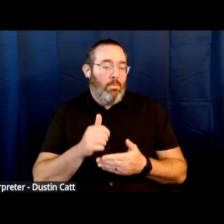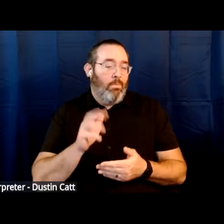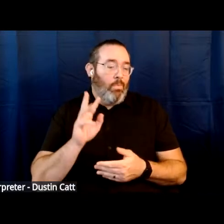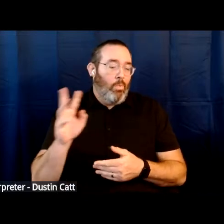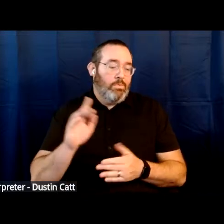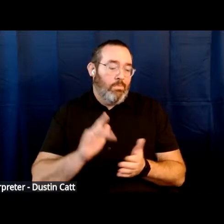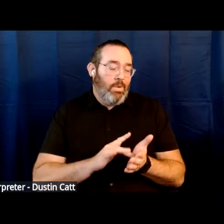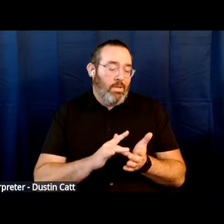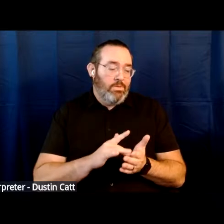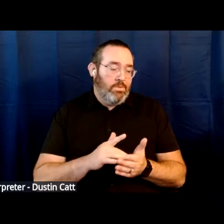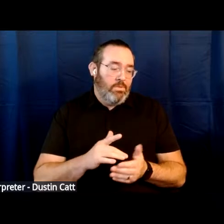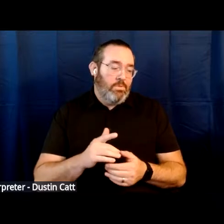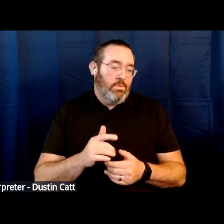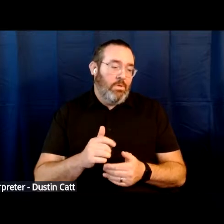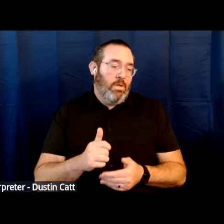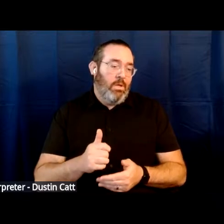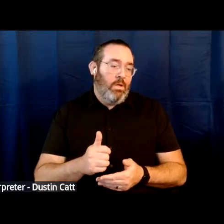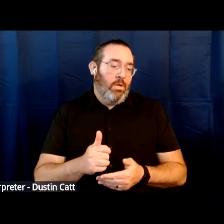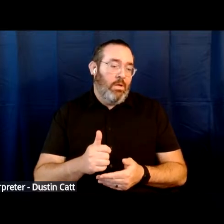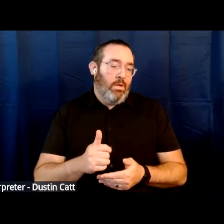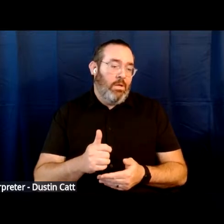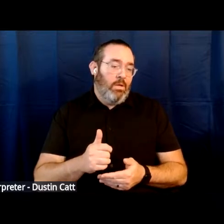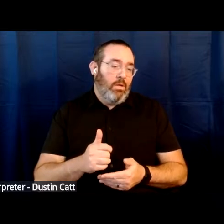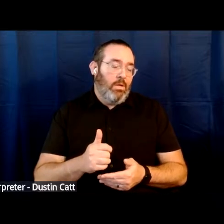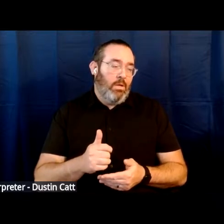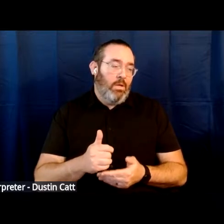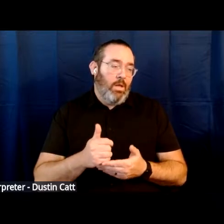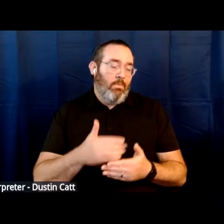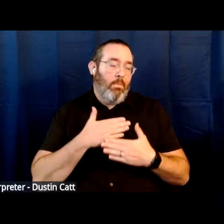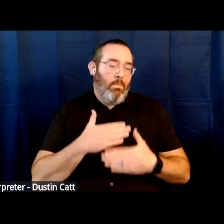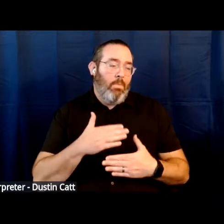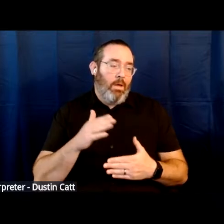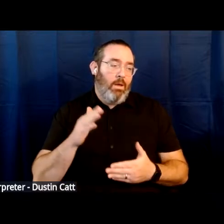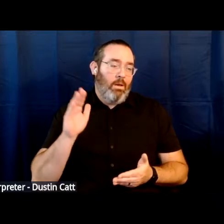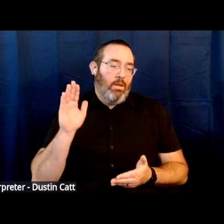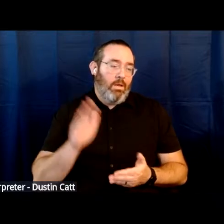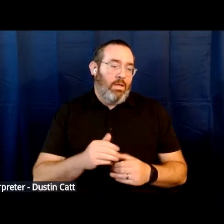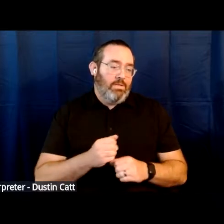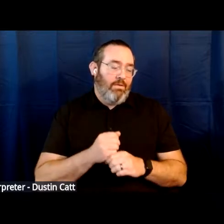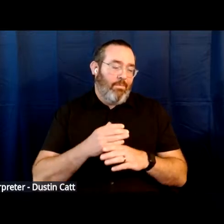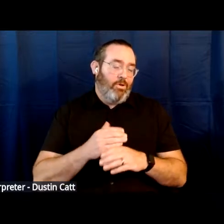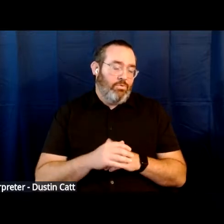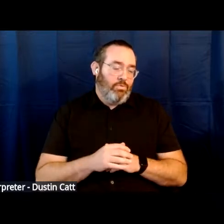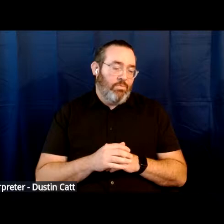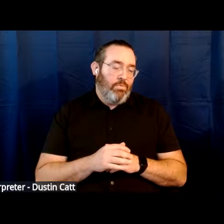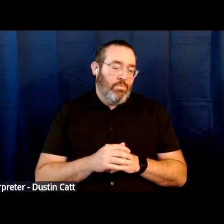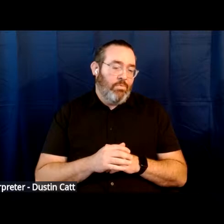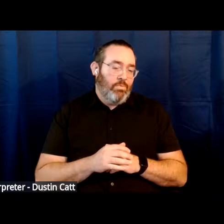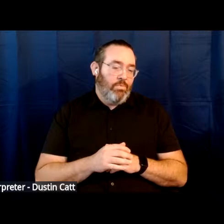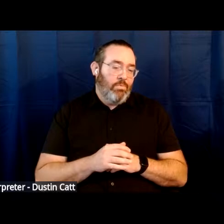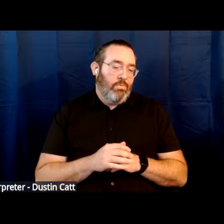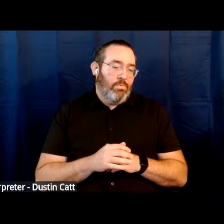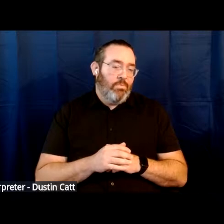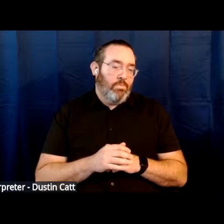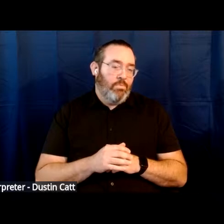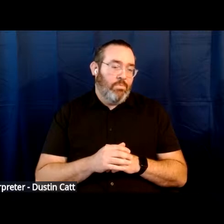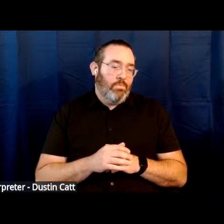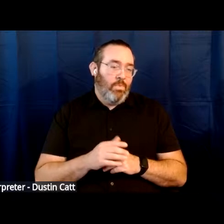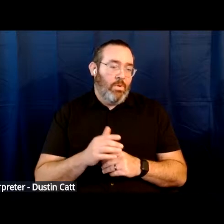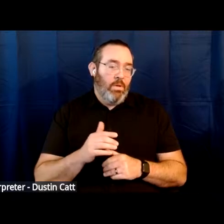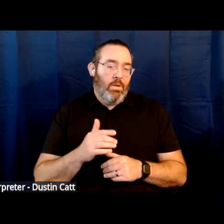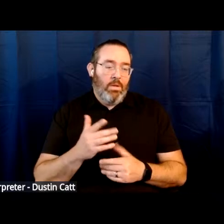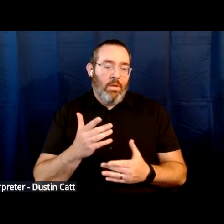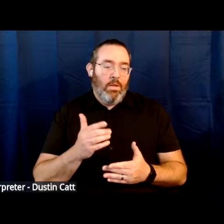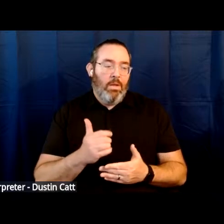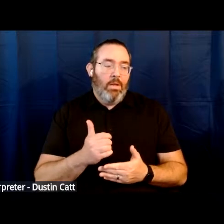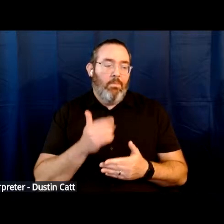keep my body less in the inflammatory cycle. So I ask you all to stay open to what else is out there that's actually helping